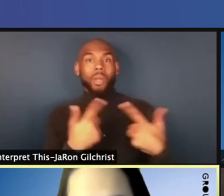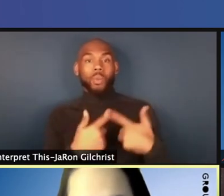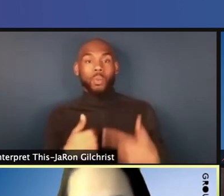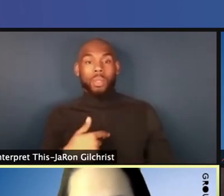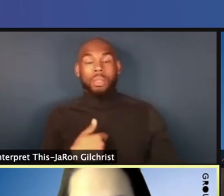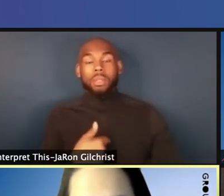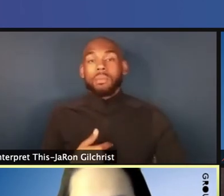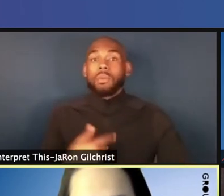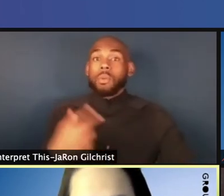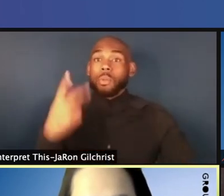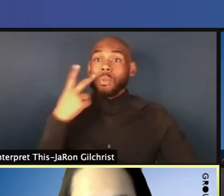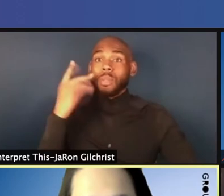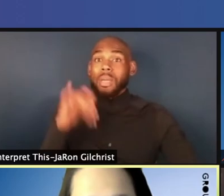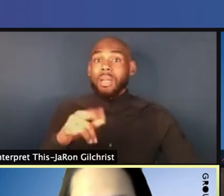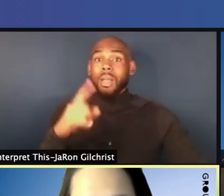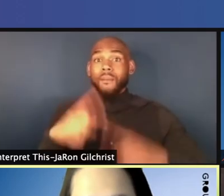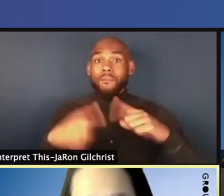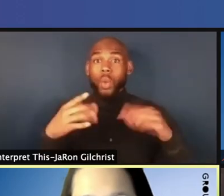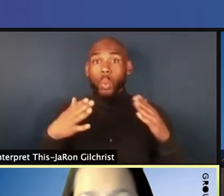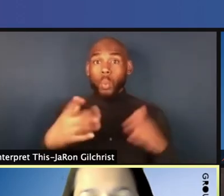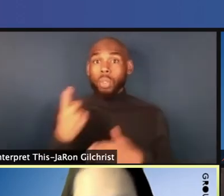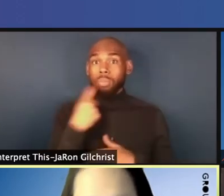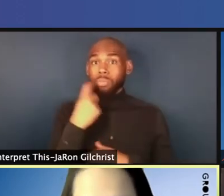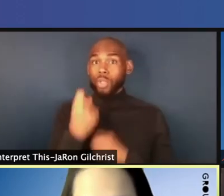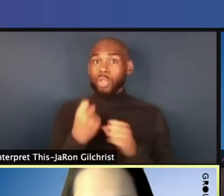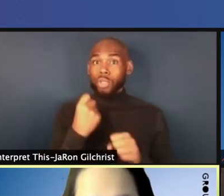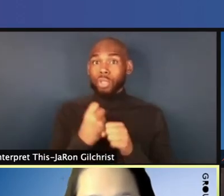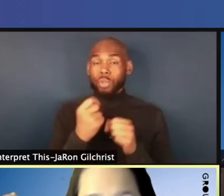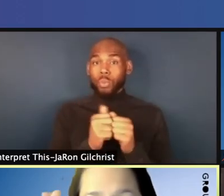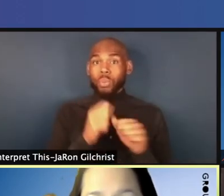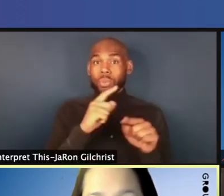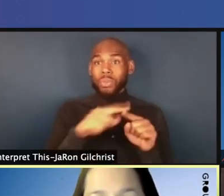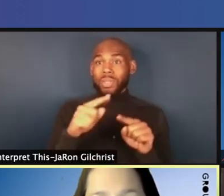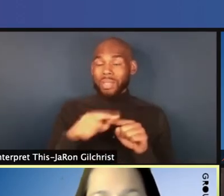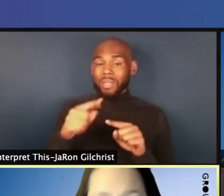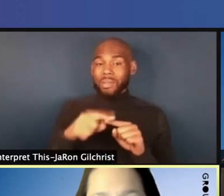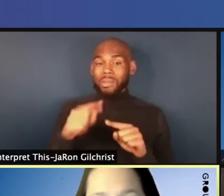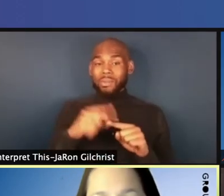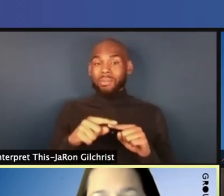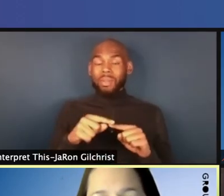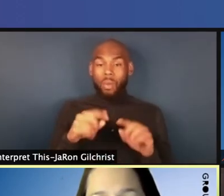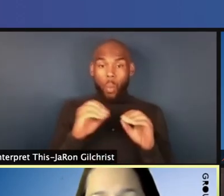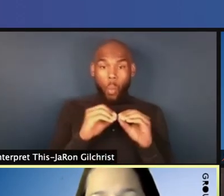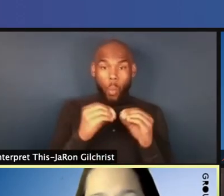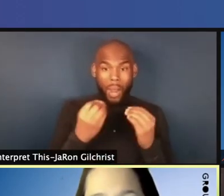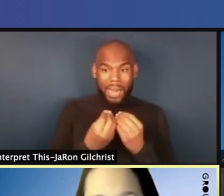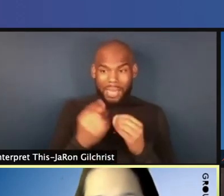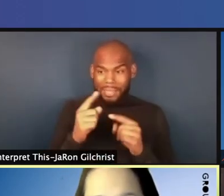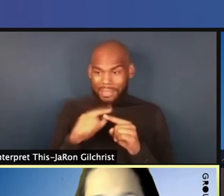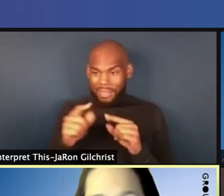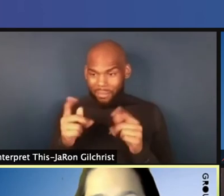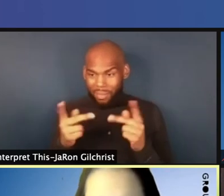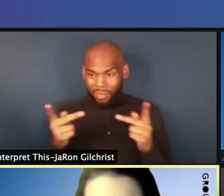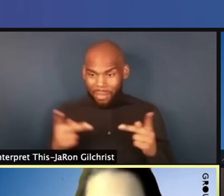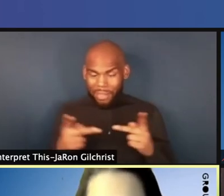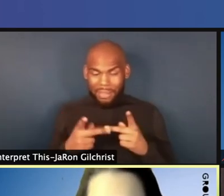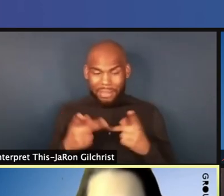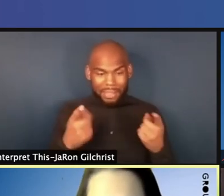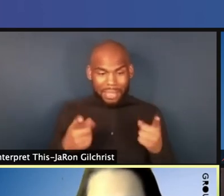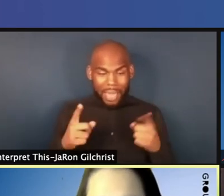various ways over the last year with all of the different sort of pockets of organizing happening across the theater industry. When we